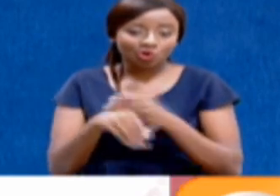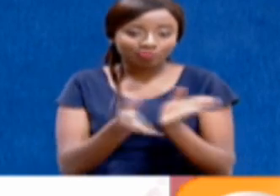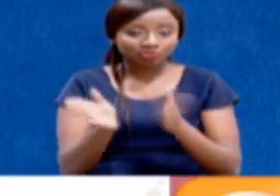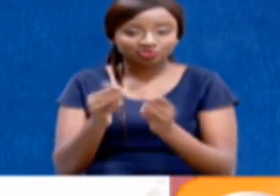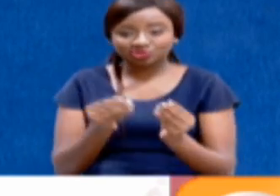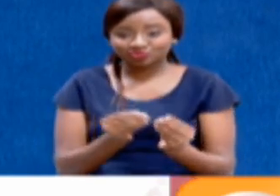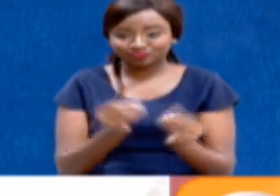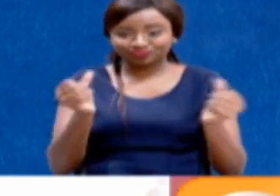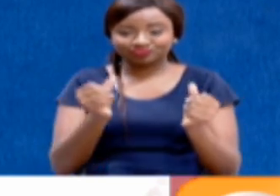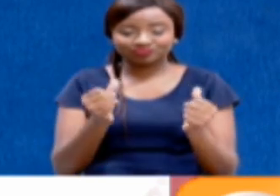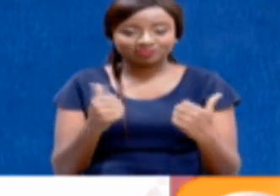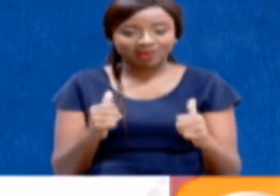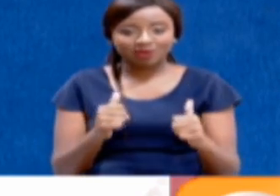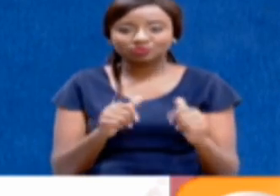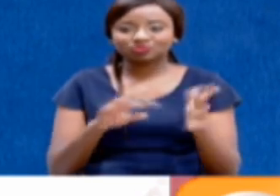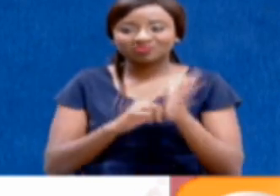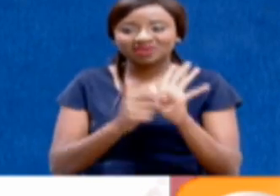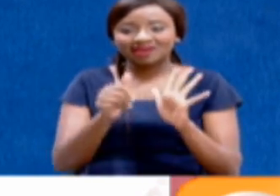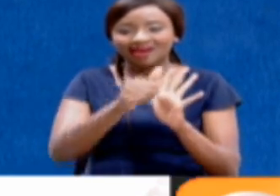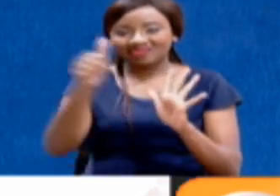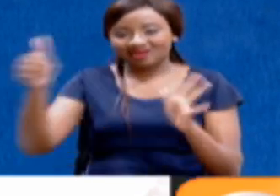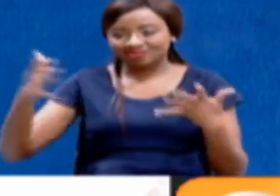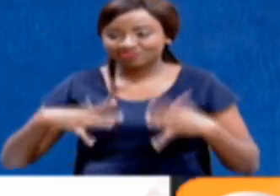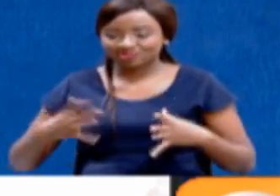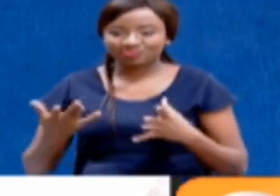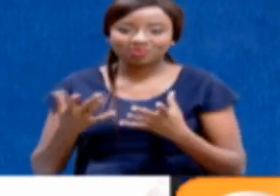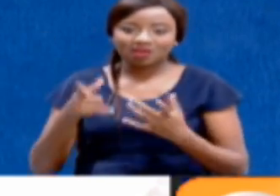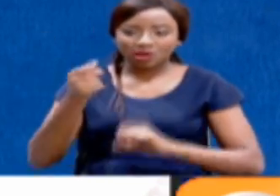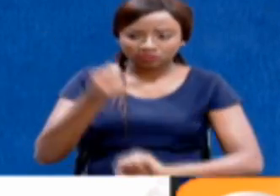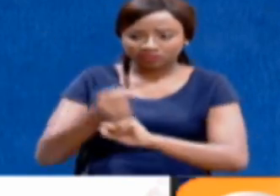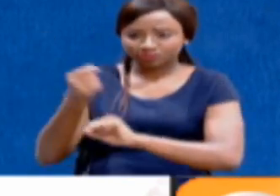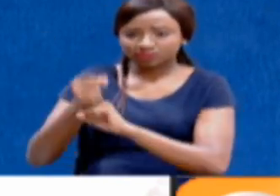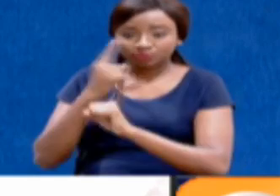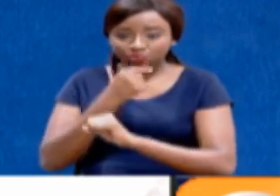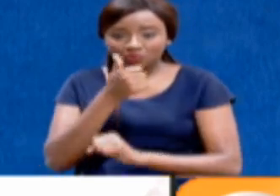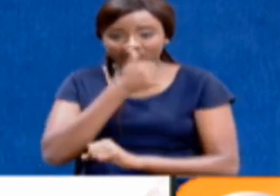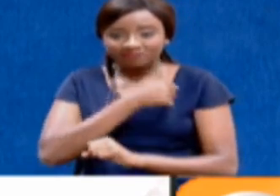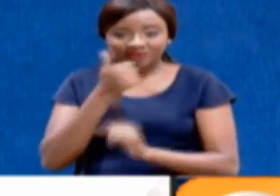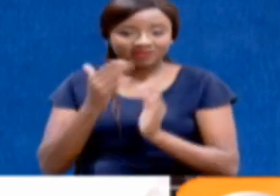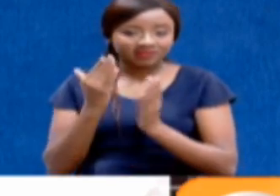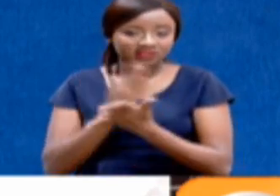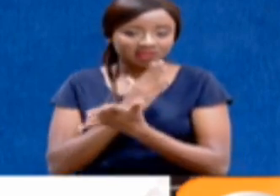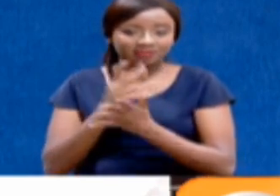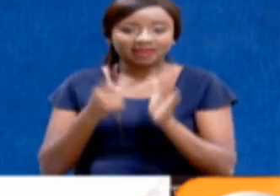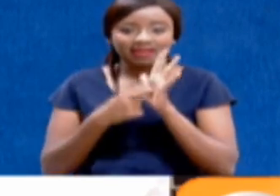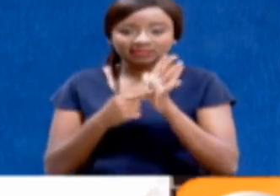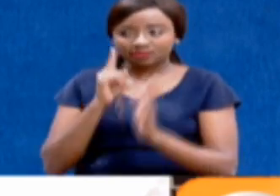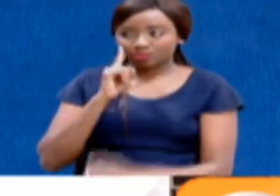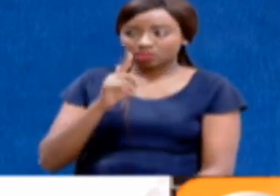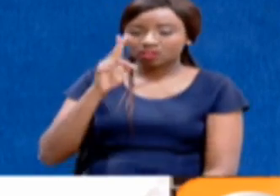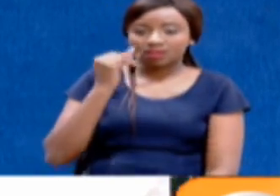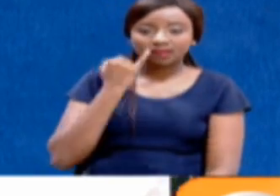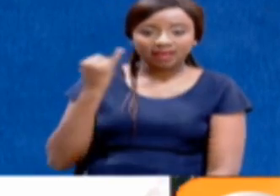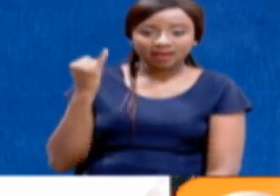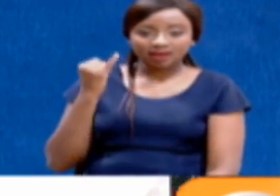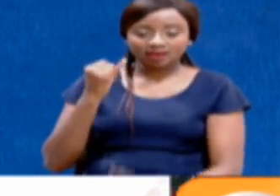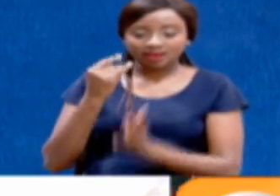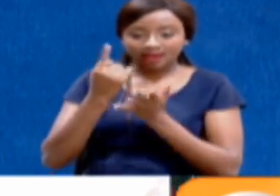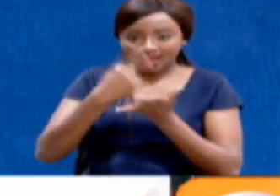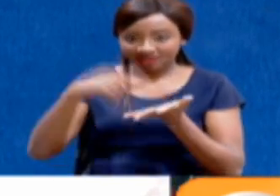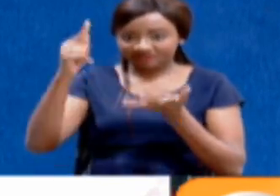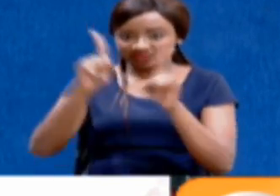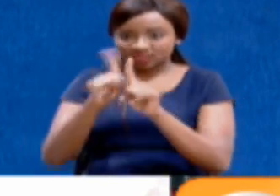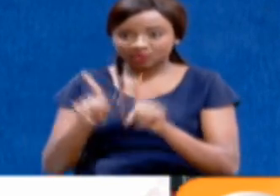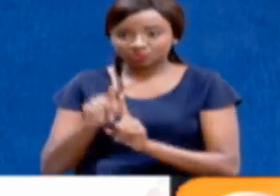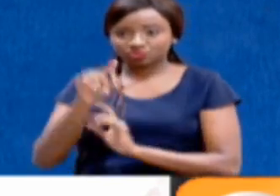chance, leaving the space to other local retailers, now backed by private venture funds like Naivas and Quickmart, to bring competition